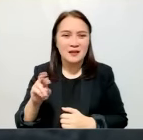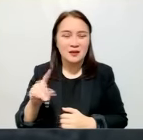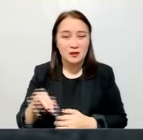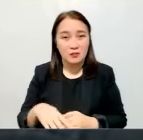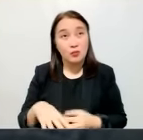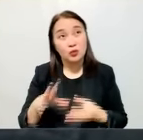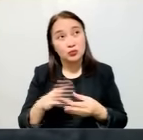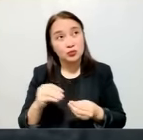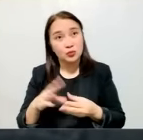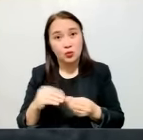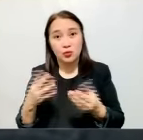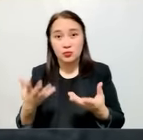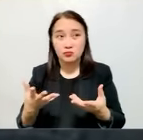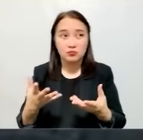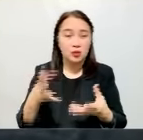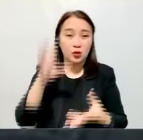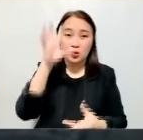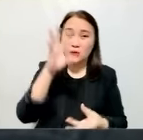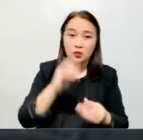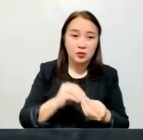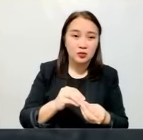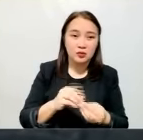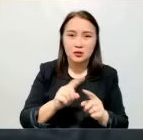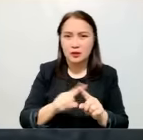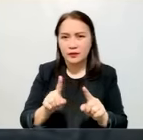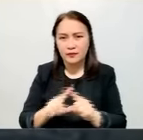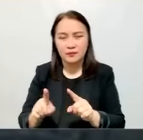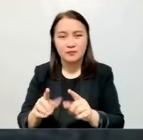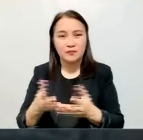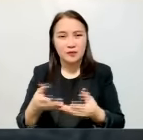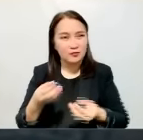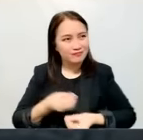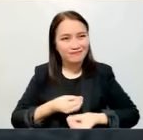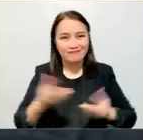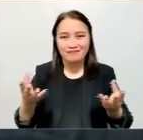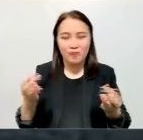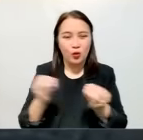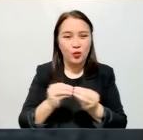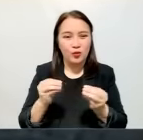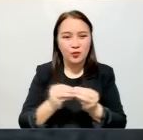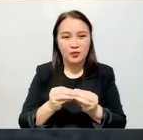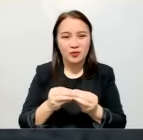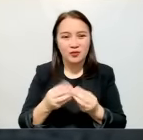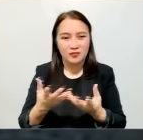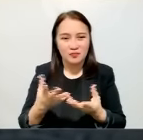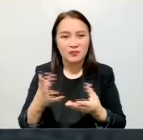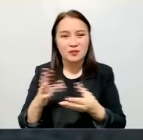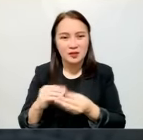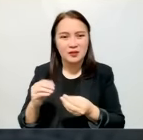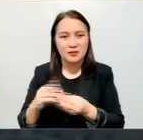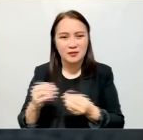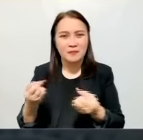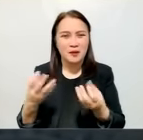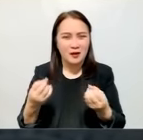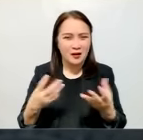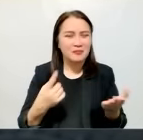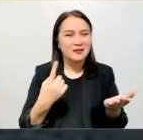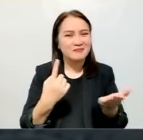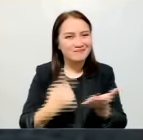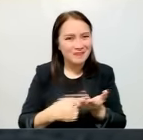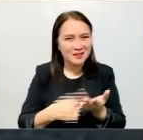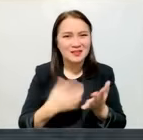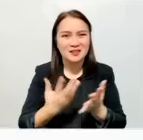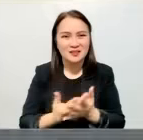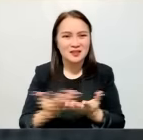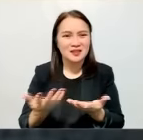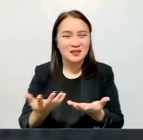able to really explore these themes and draw them out more. And, you know, there are many themes of loss, of